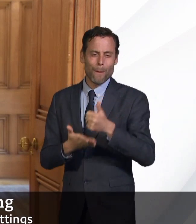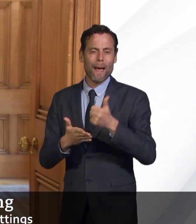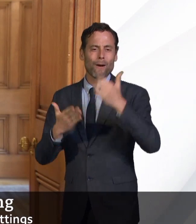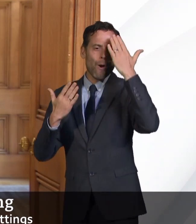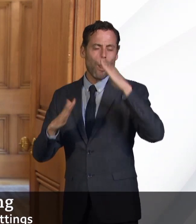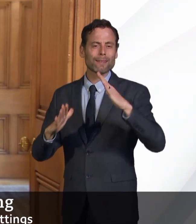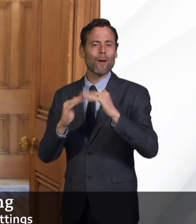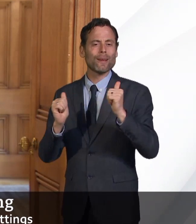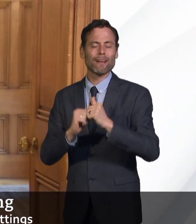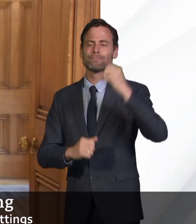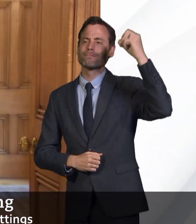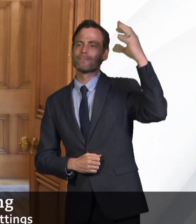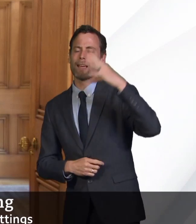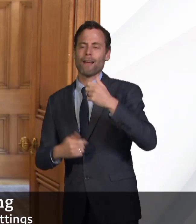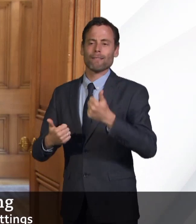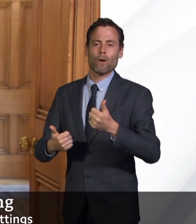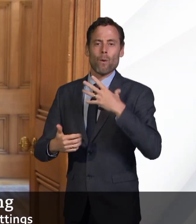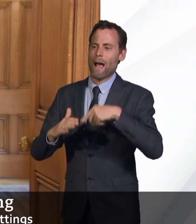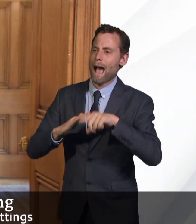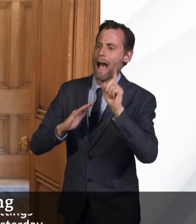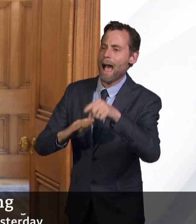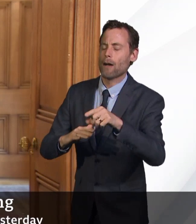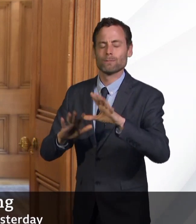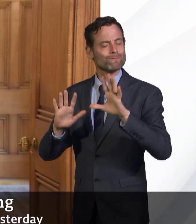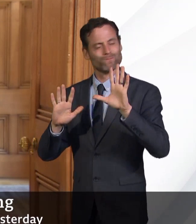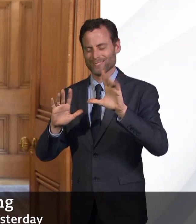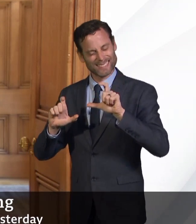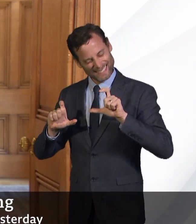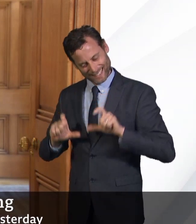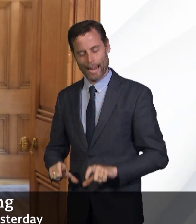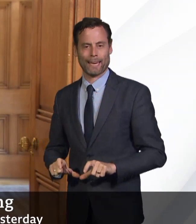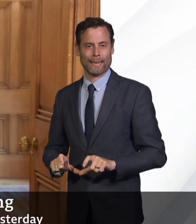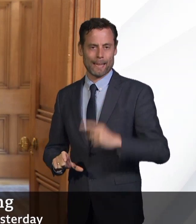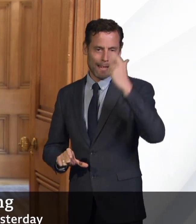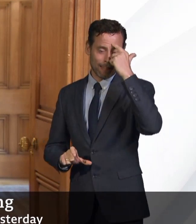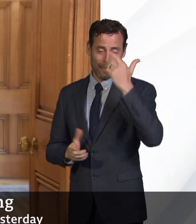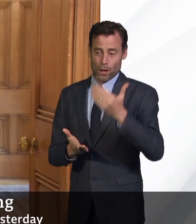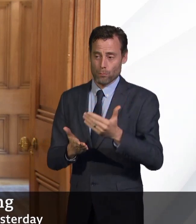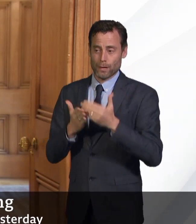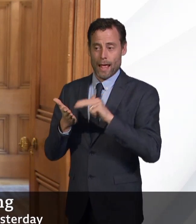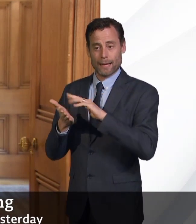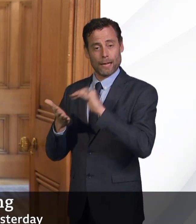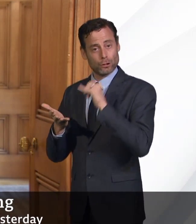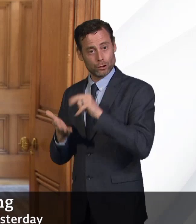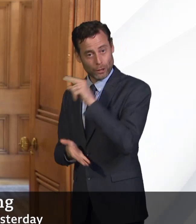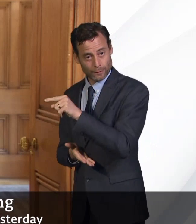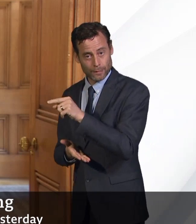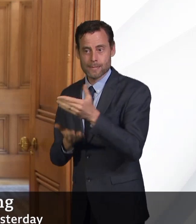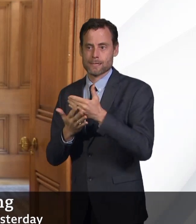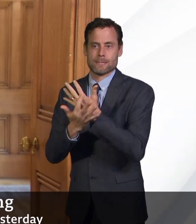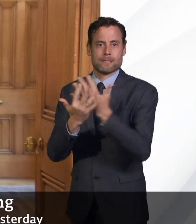to abide by the current restrictions, stay at home to protect the NHS and save lives. Thank you.